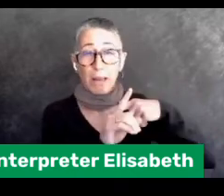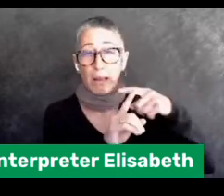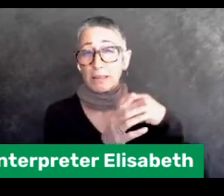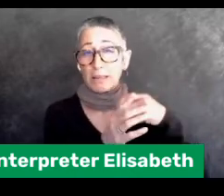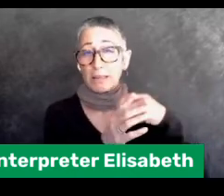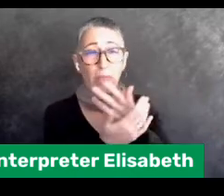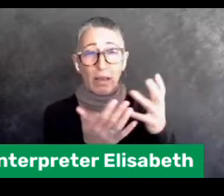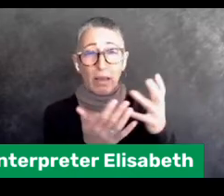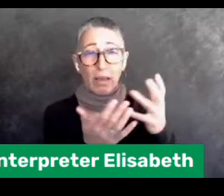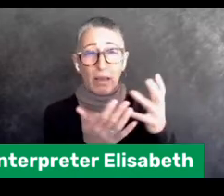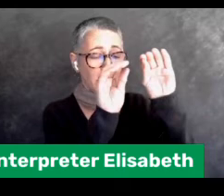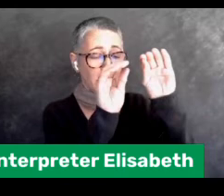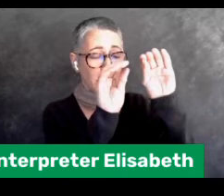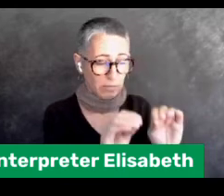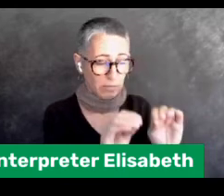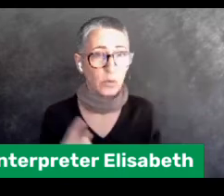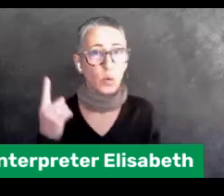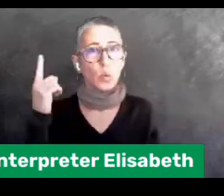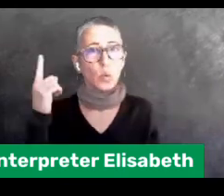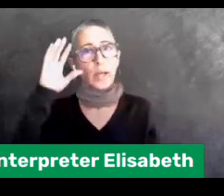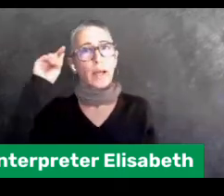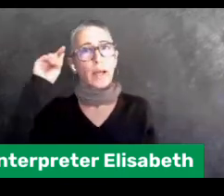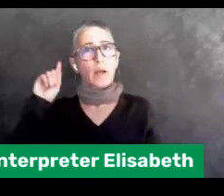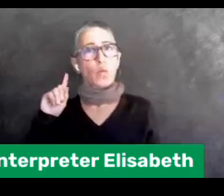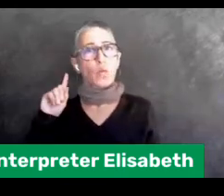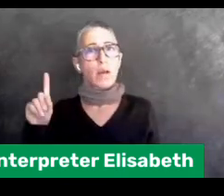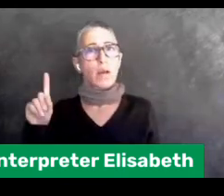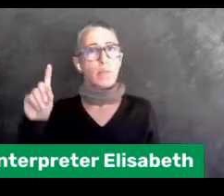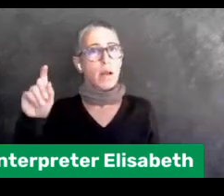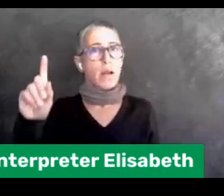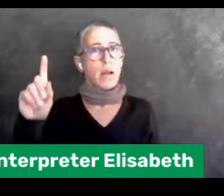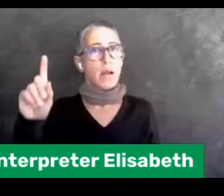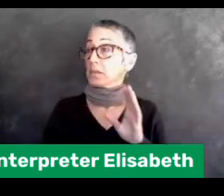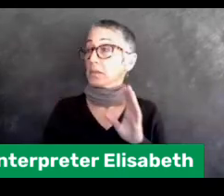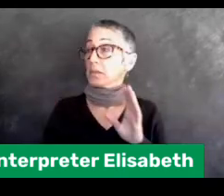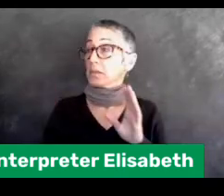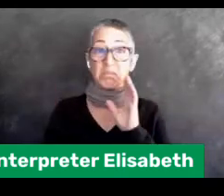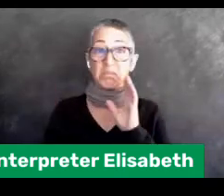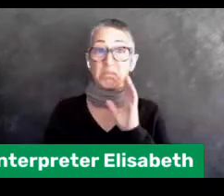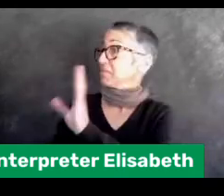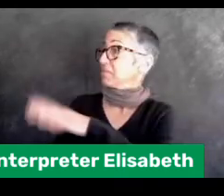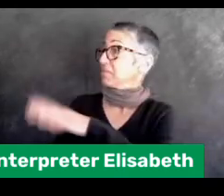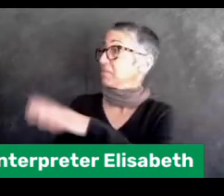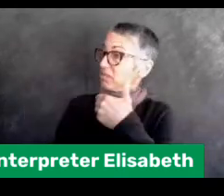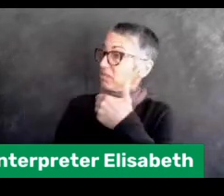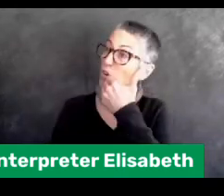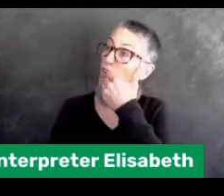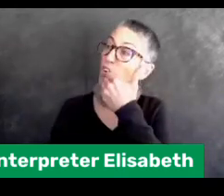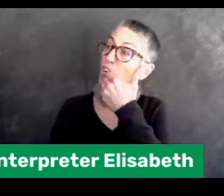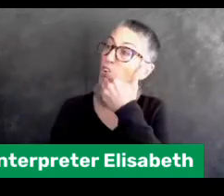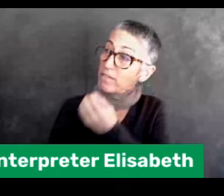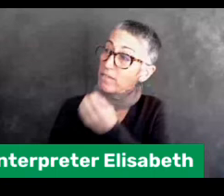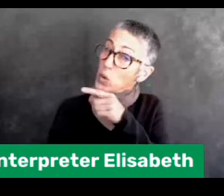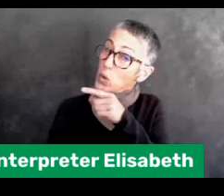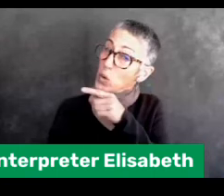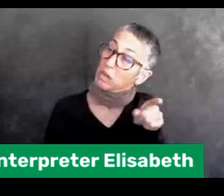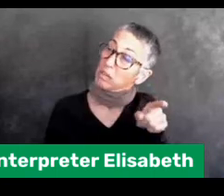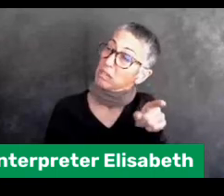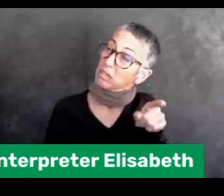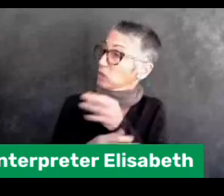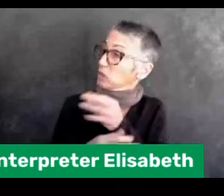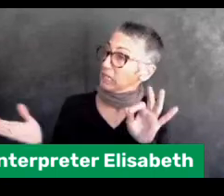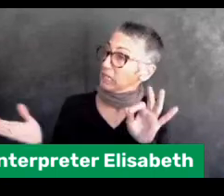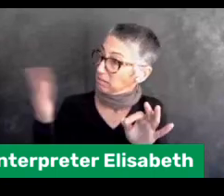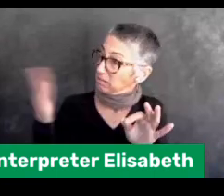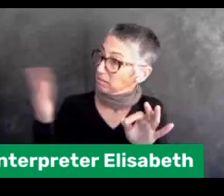guy walking by, and I was like, hey, we got some good food here. Come get it. It's completely free. He